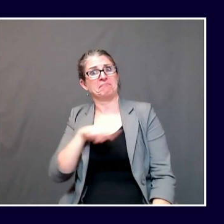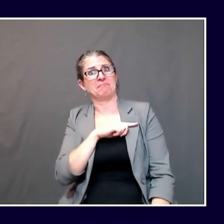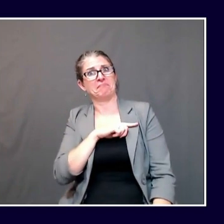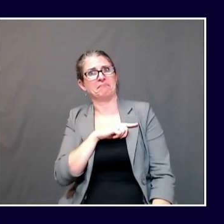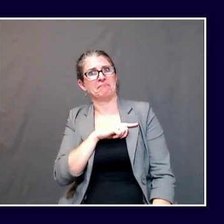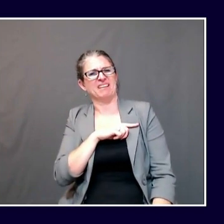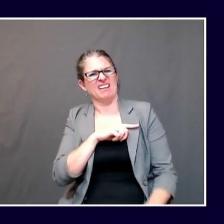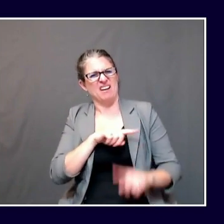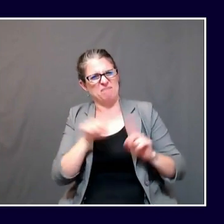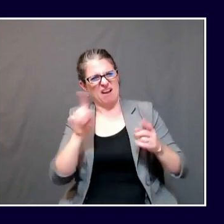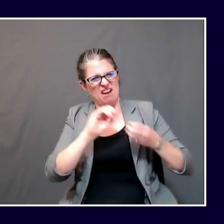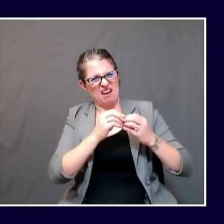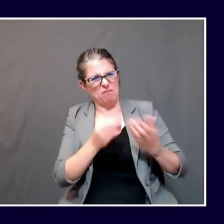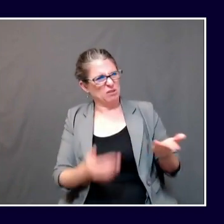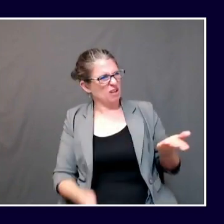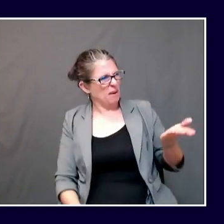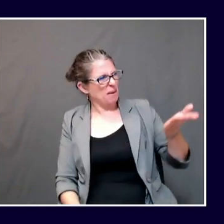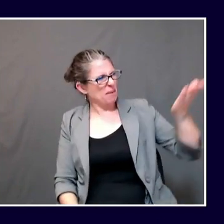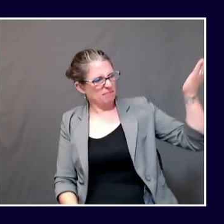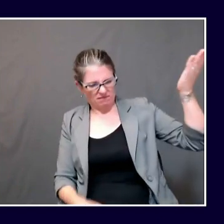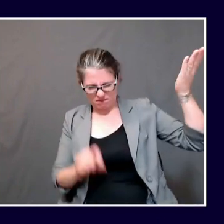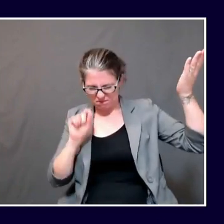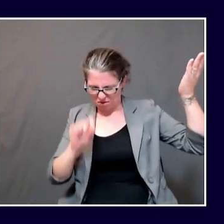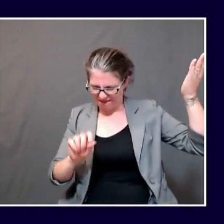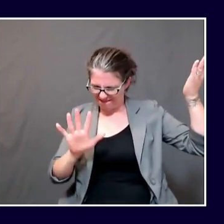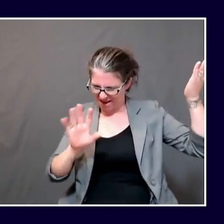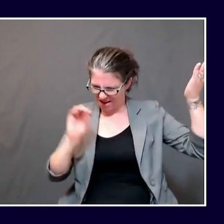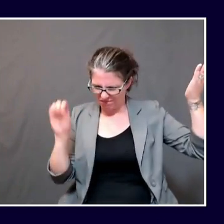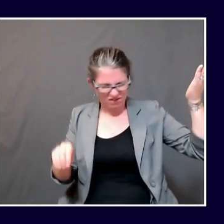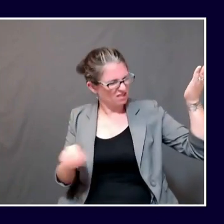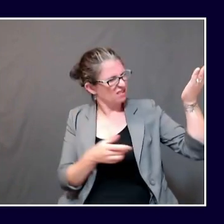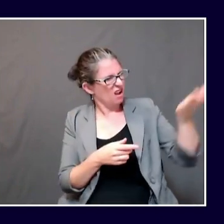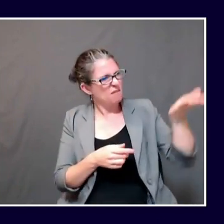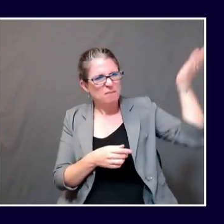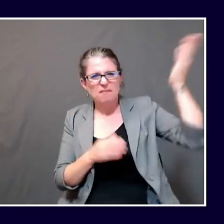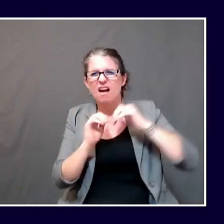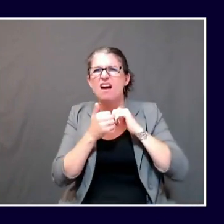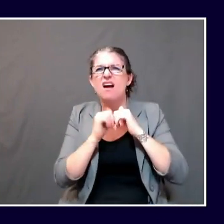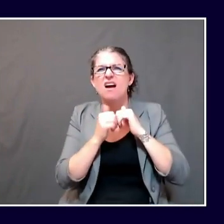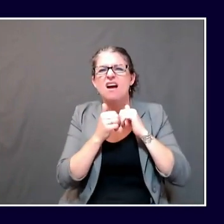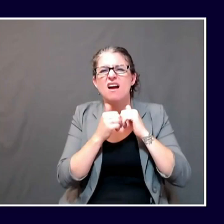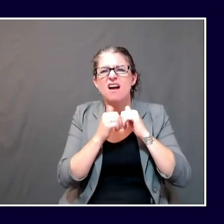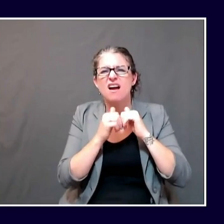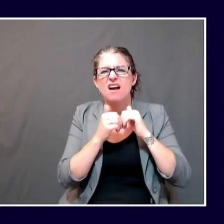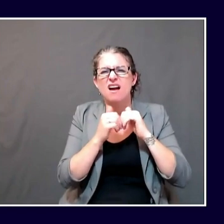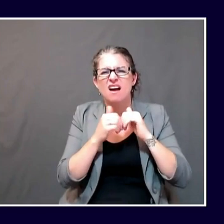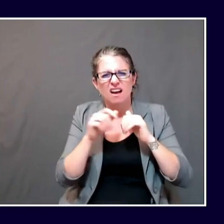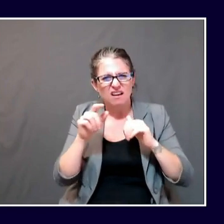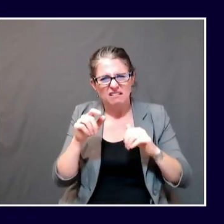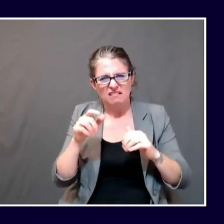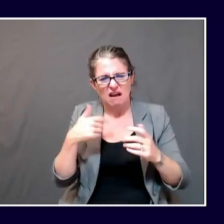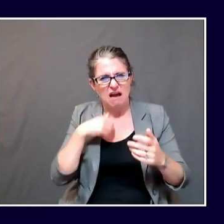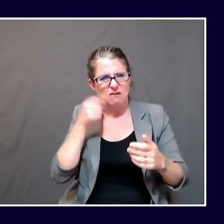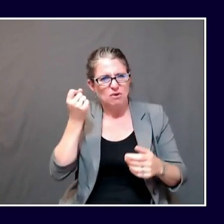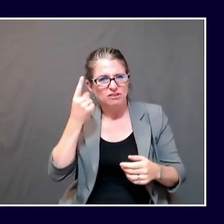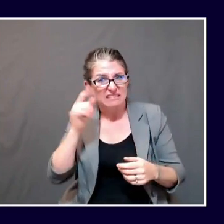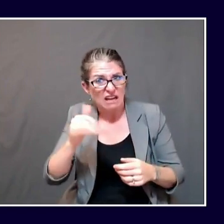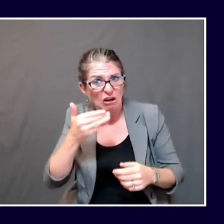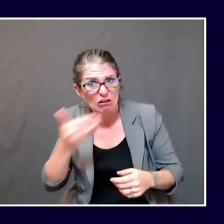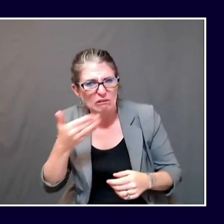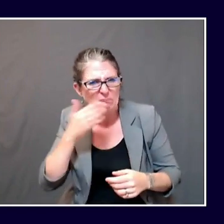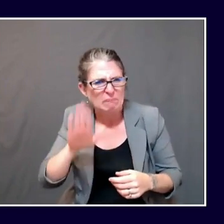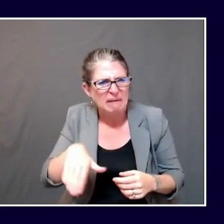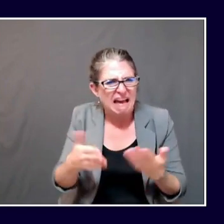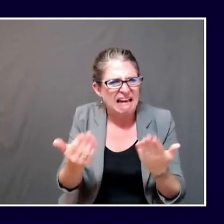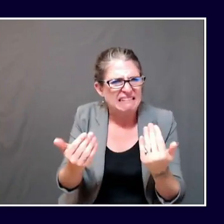Yeah, it kind of, on first glance, it looks like it's pointing in a bunch of different directions. So let me make two quick observations, Patty. The